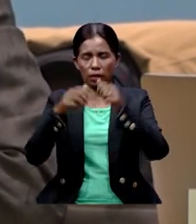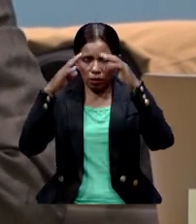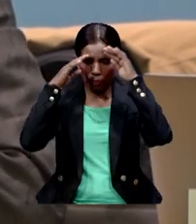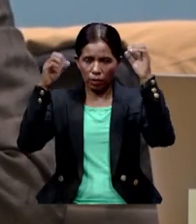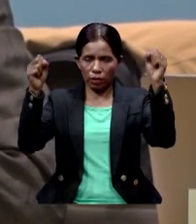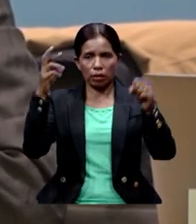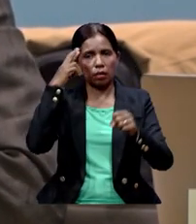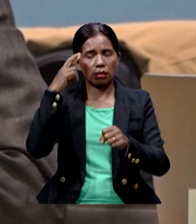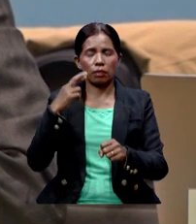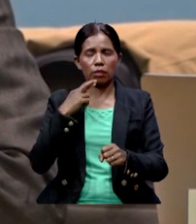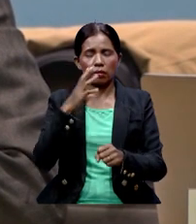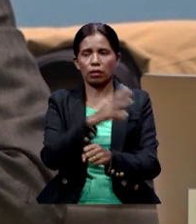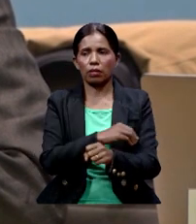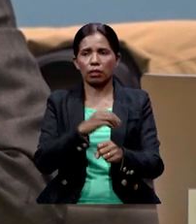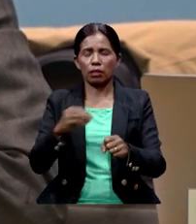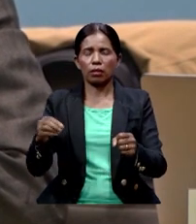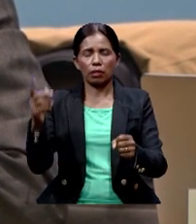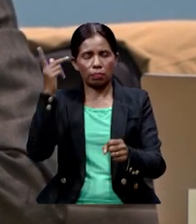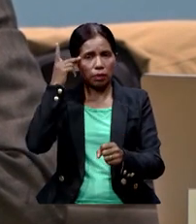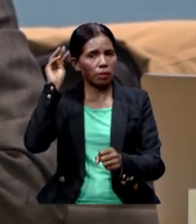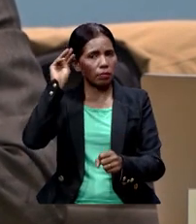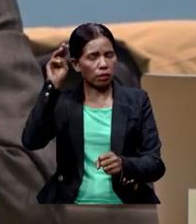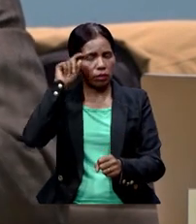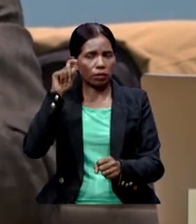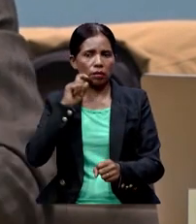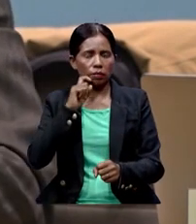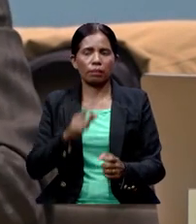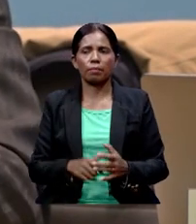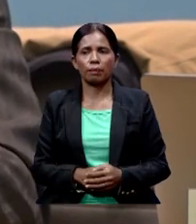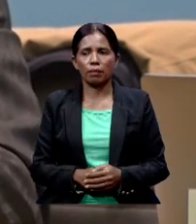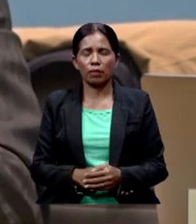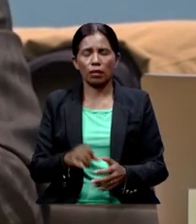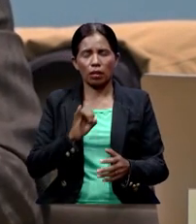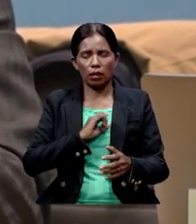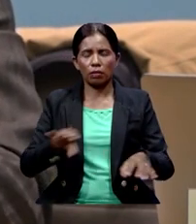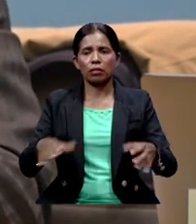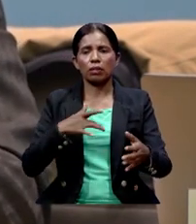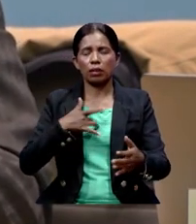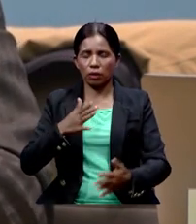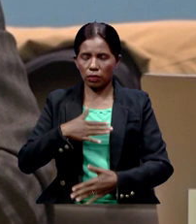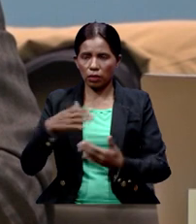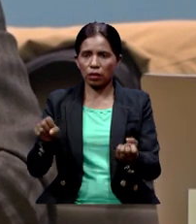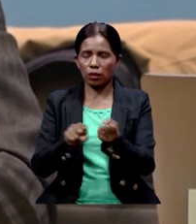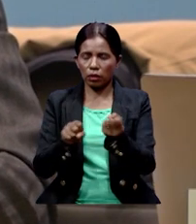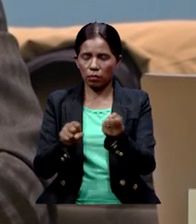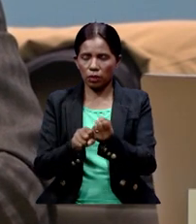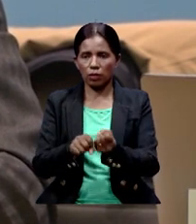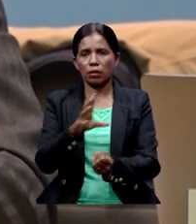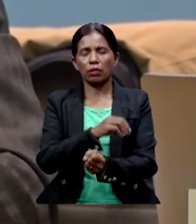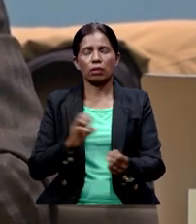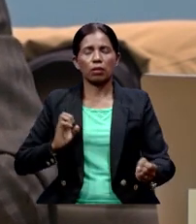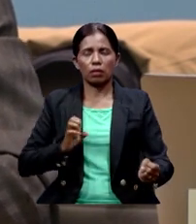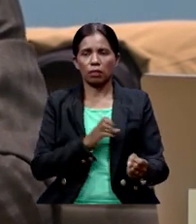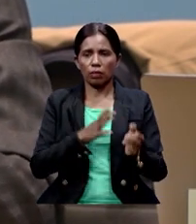José Ramos Horta and His Excellency Prime Minister Xanana Guzmão. I also appreciate the support of Ambassador Bessa and